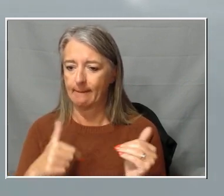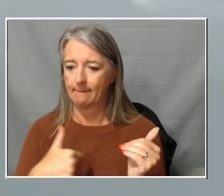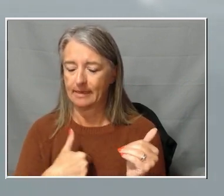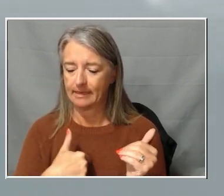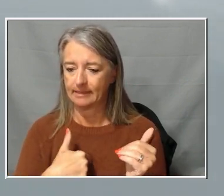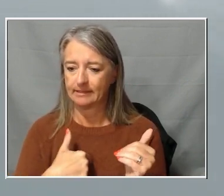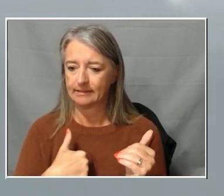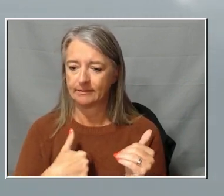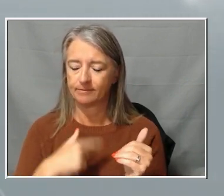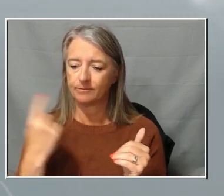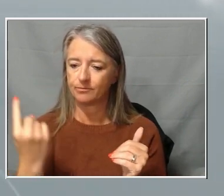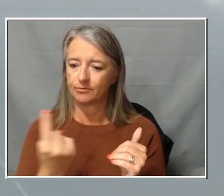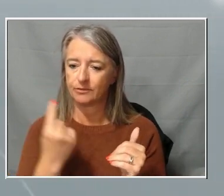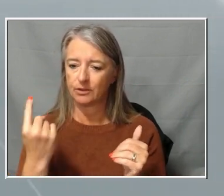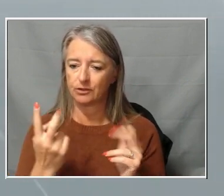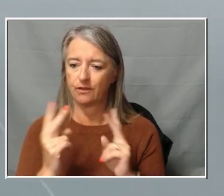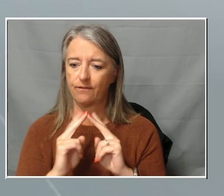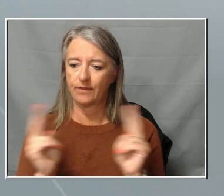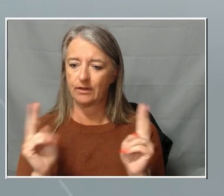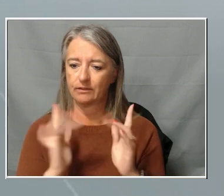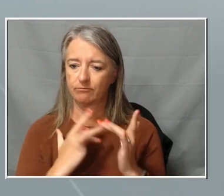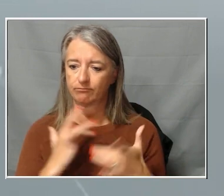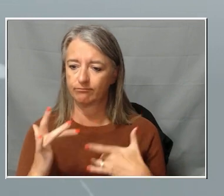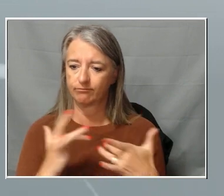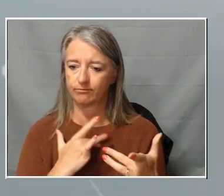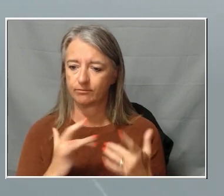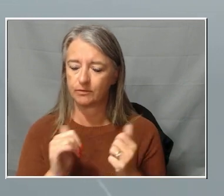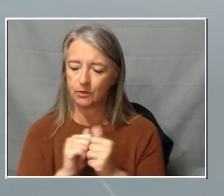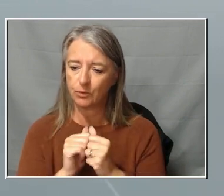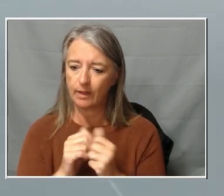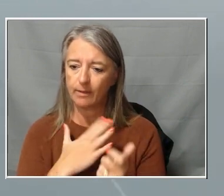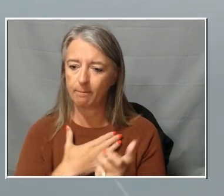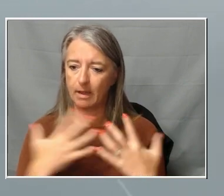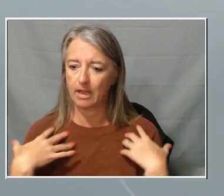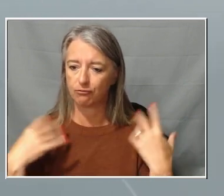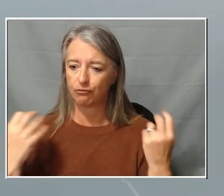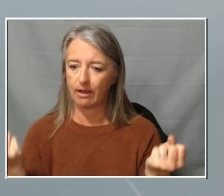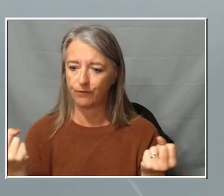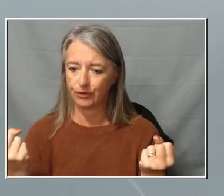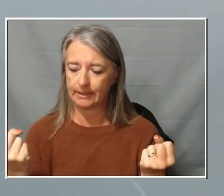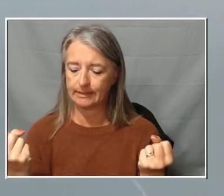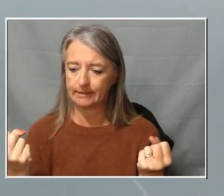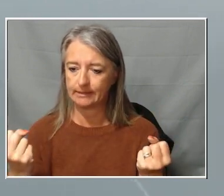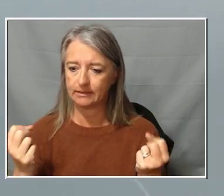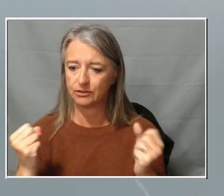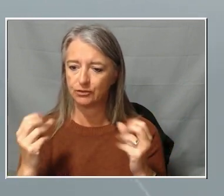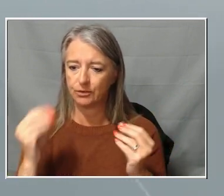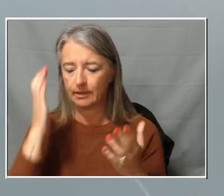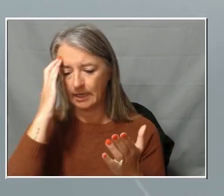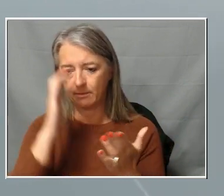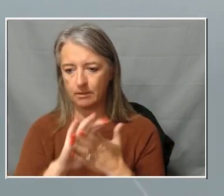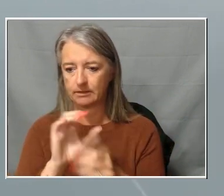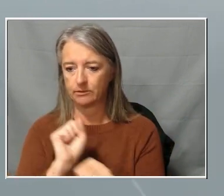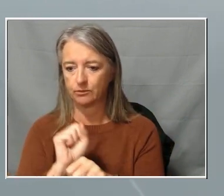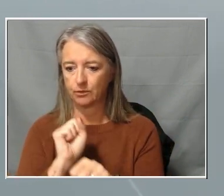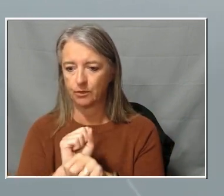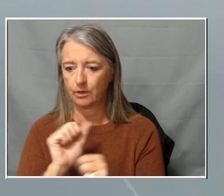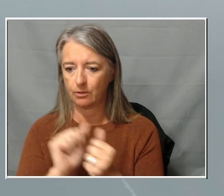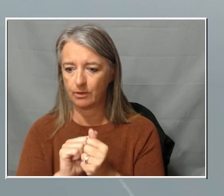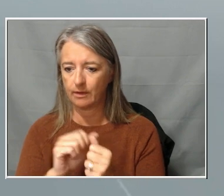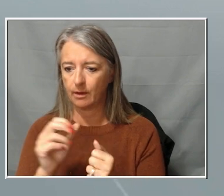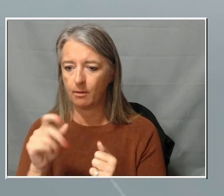he was also very concerned with, just my recovery, and so he worked with the post-op